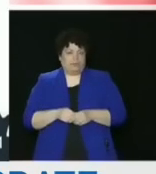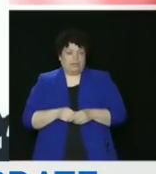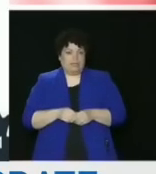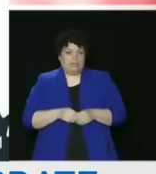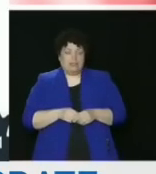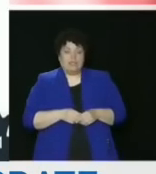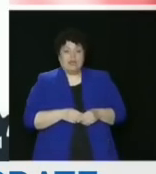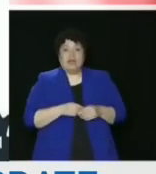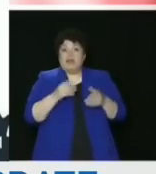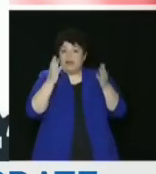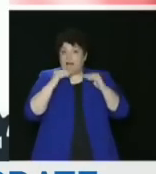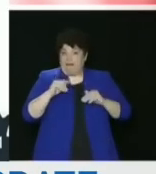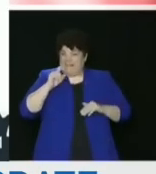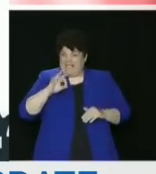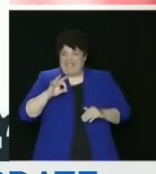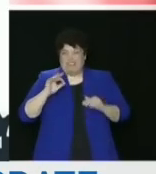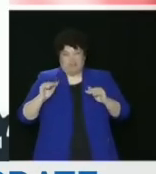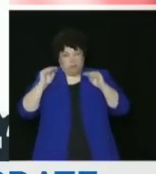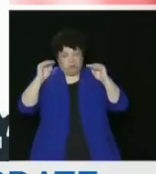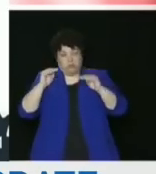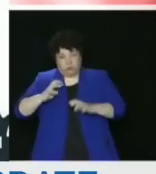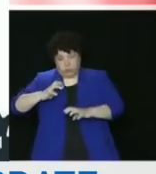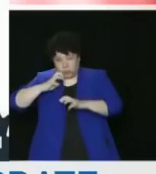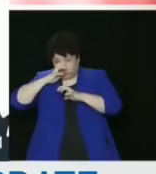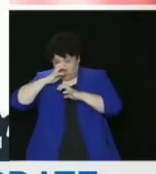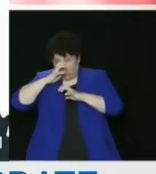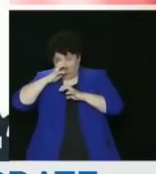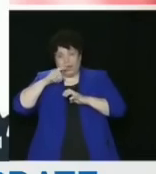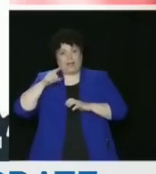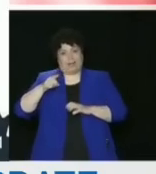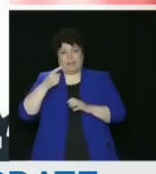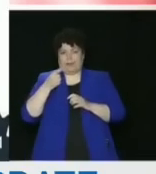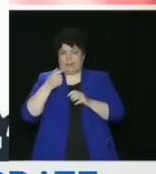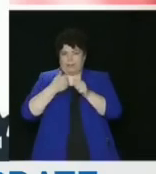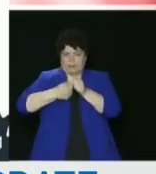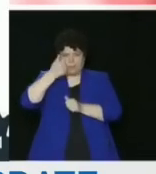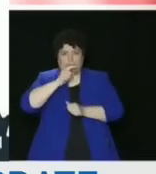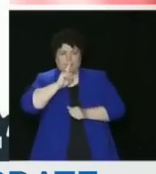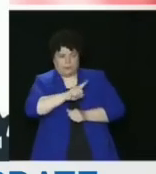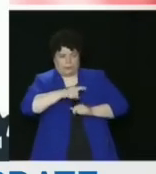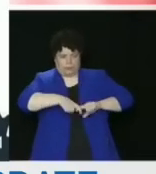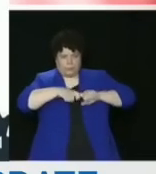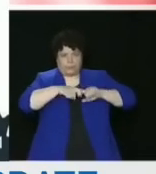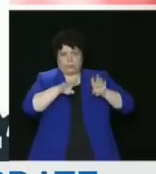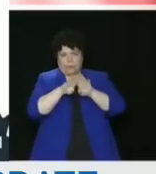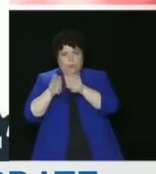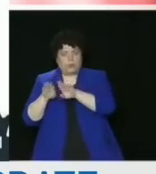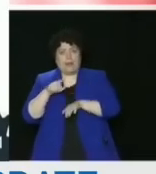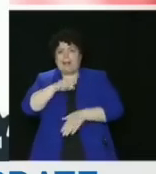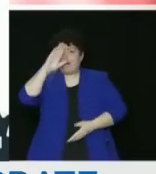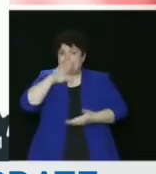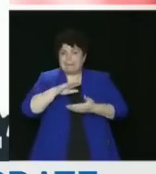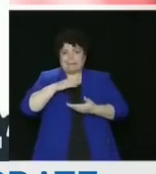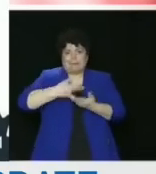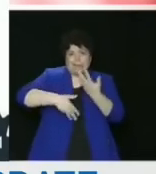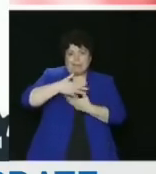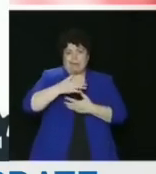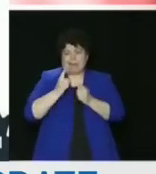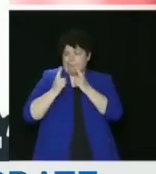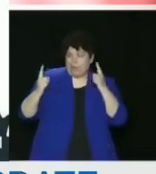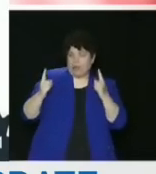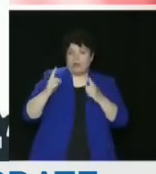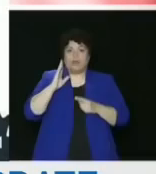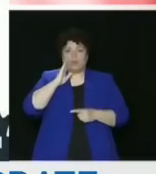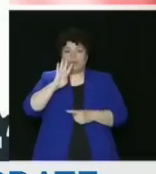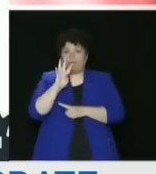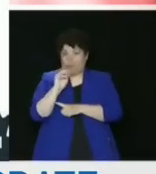sont However, très efficaces, if measures en are réduisant strongly de effective, 40% les taux de contact reducing aux in-person personnes dans la contact rates across the collectivité, community by comme nous l'avons 40%, observé en as